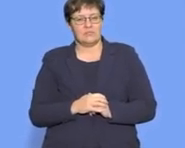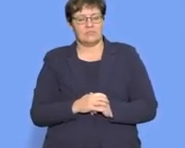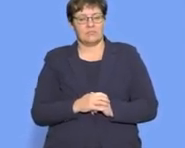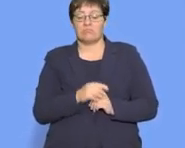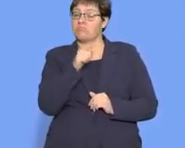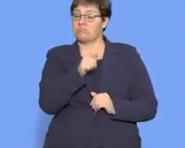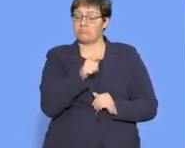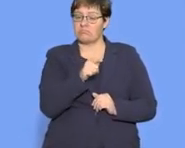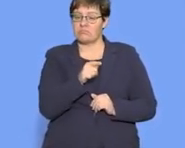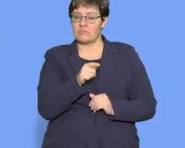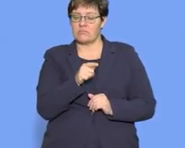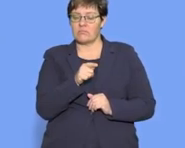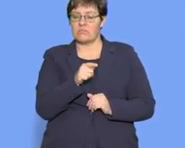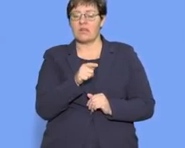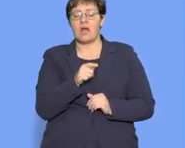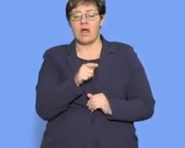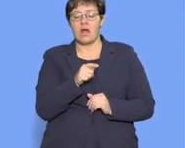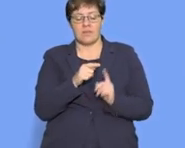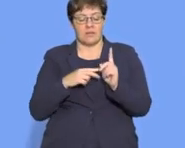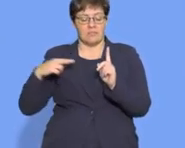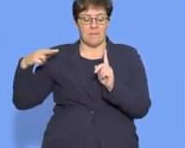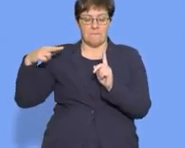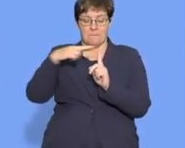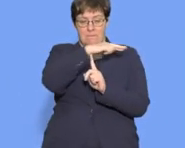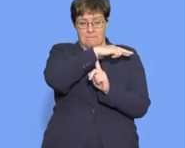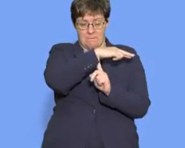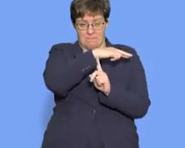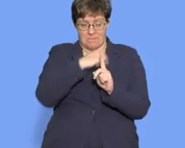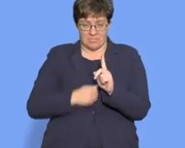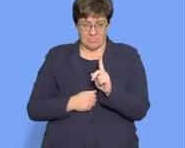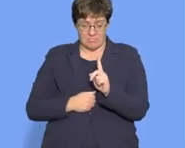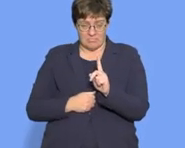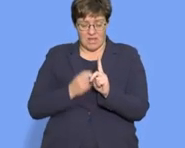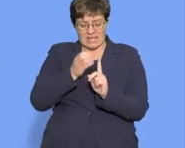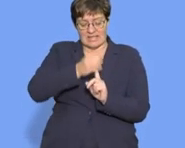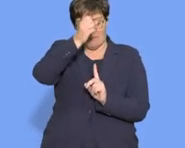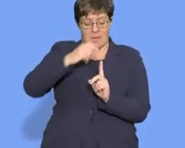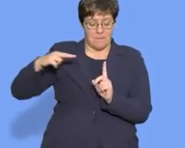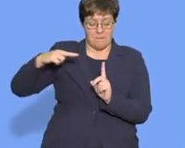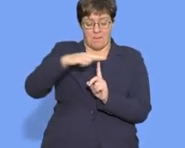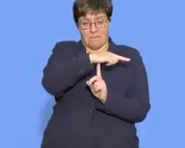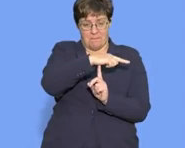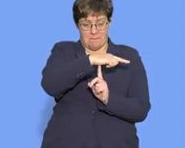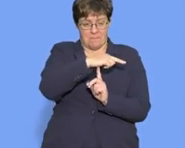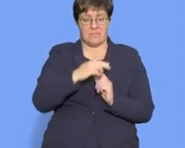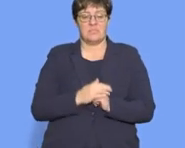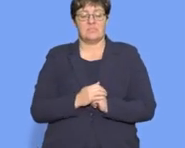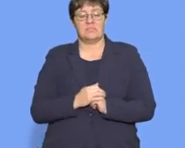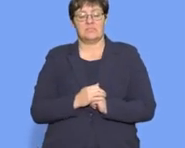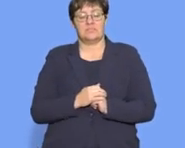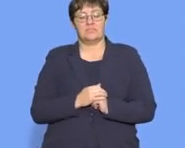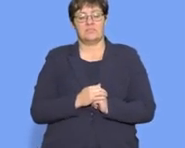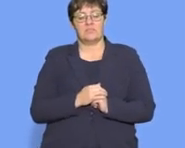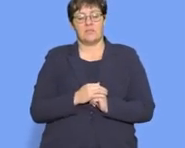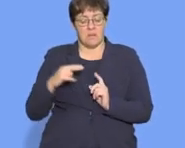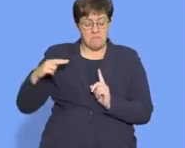This is a cross section through a stem. In other words, we've taken a stem and we've cut it across. And if you look